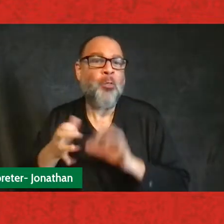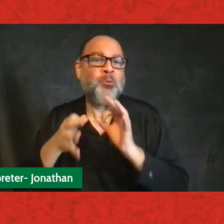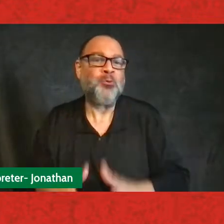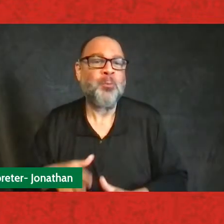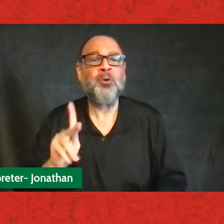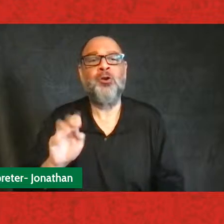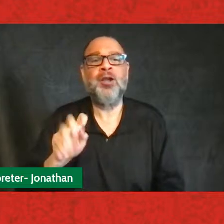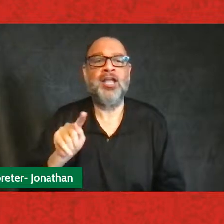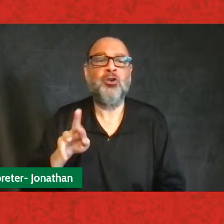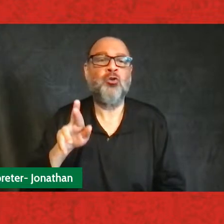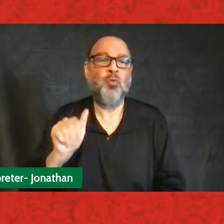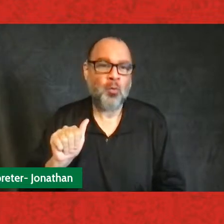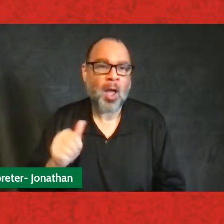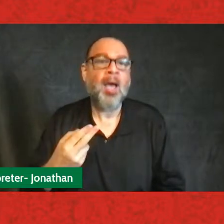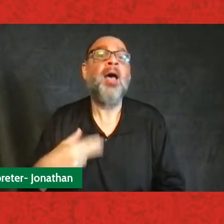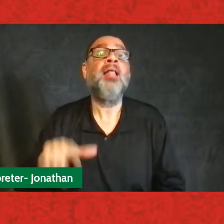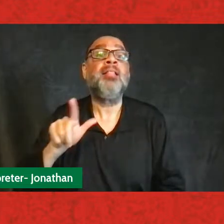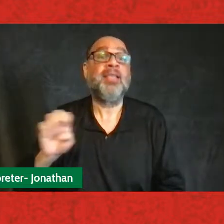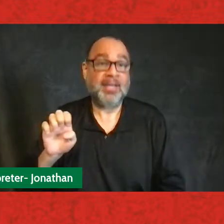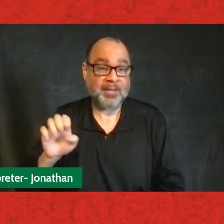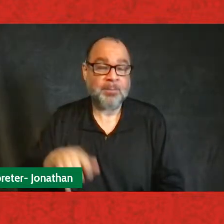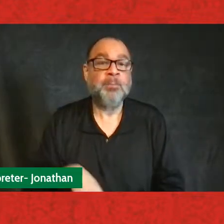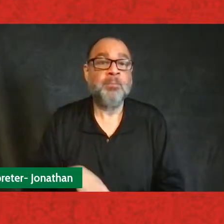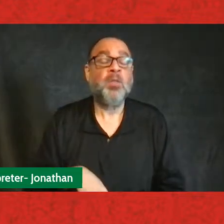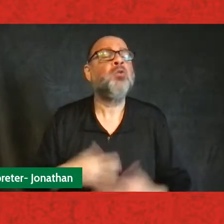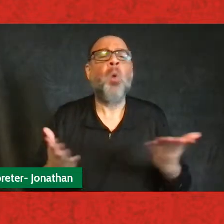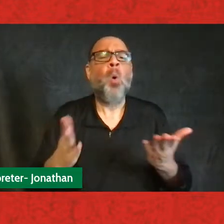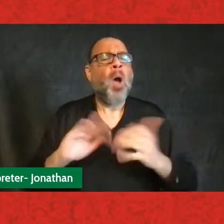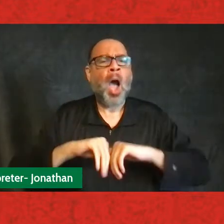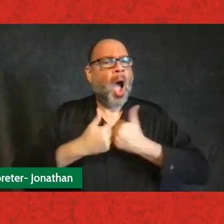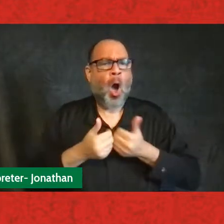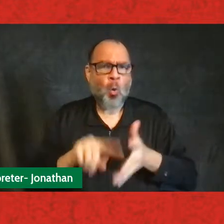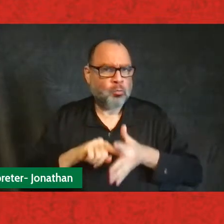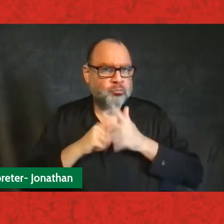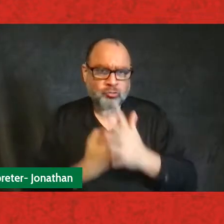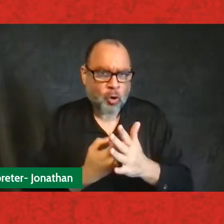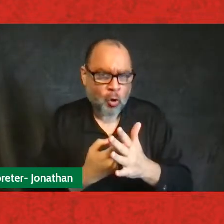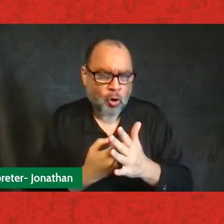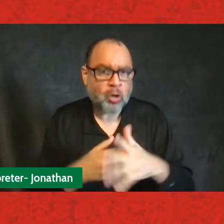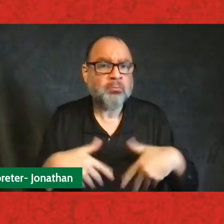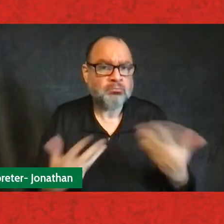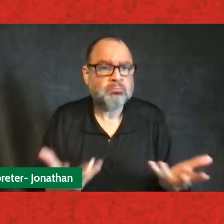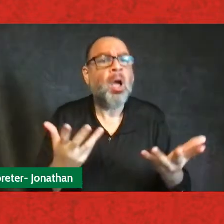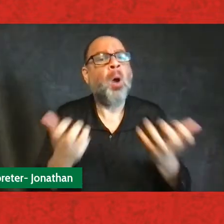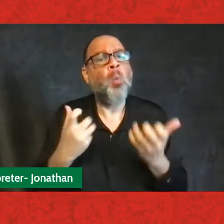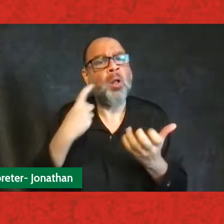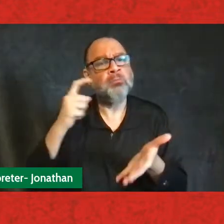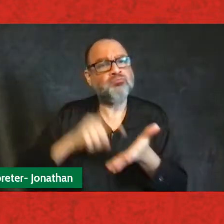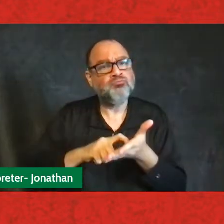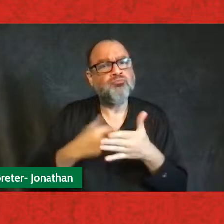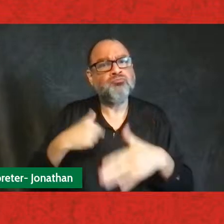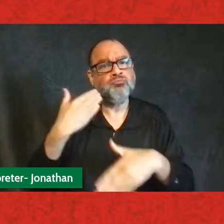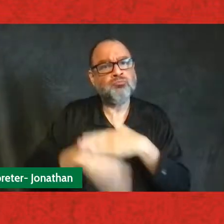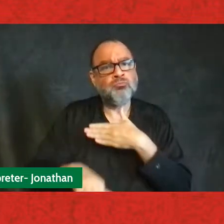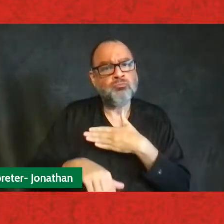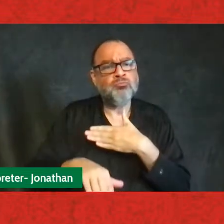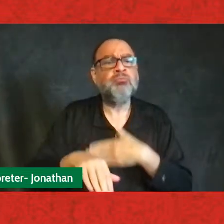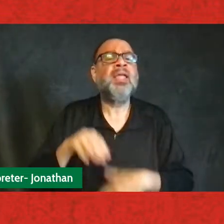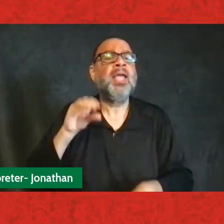to get us started, I'd like to say, I acknowledge that I was born in Muskogee,